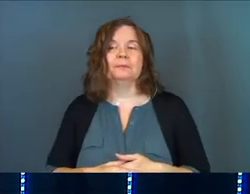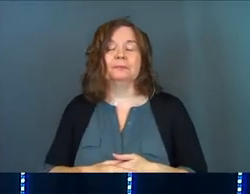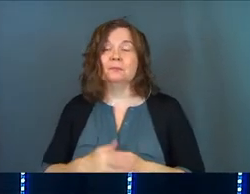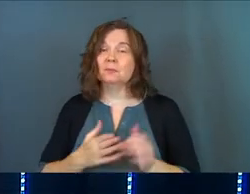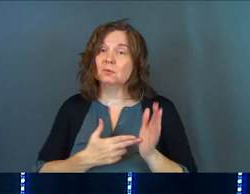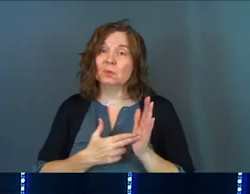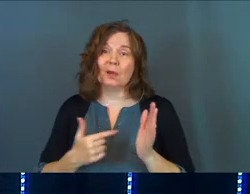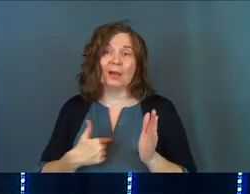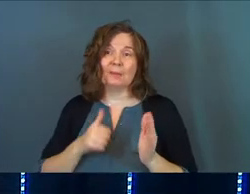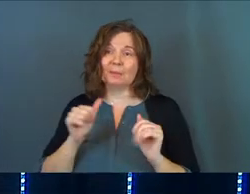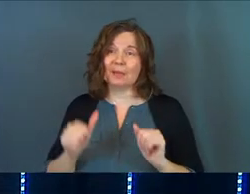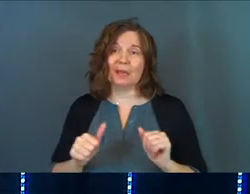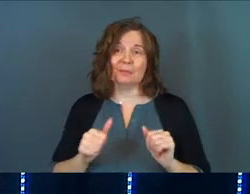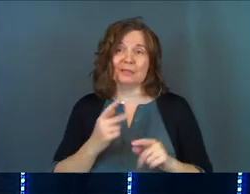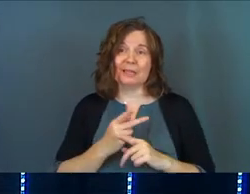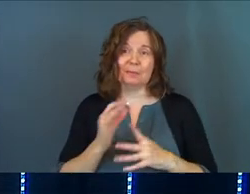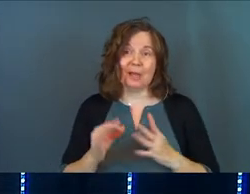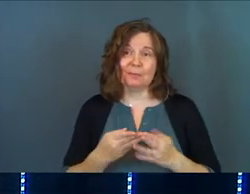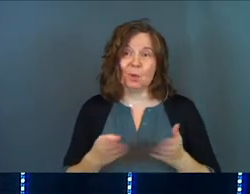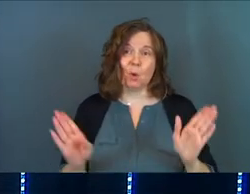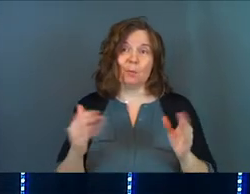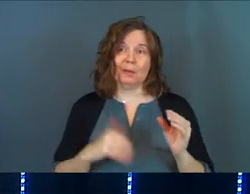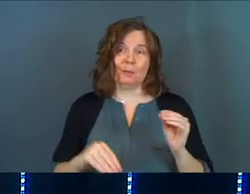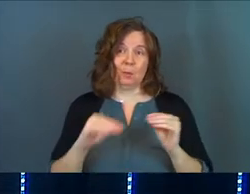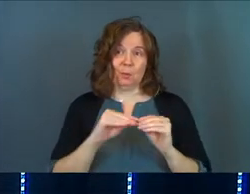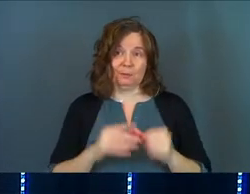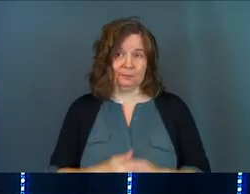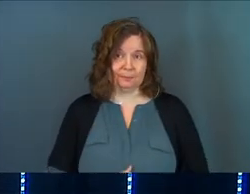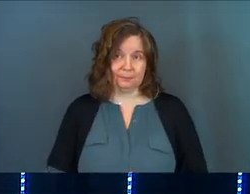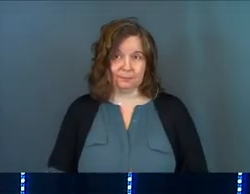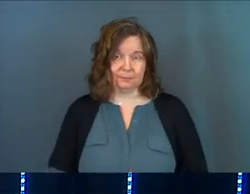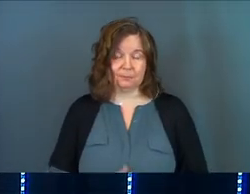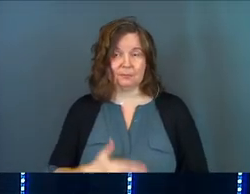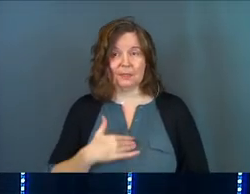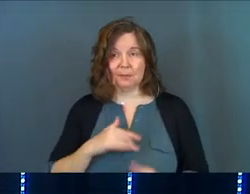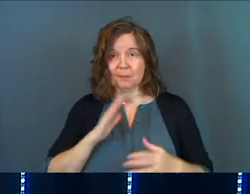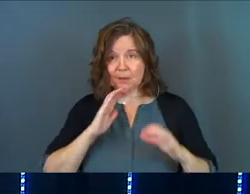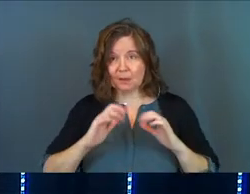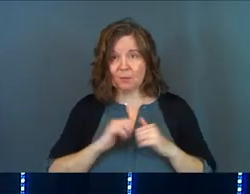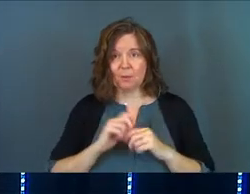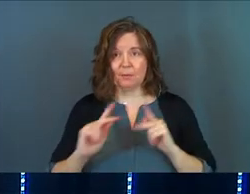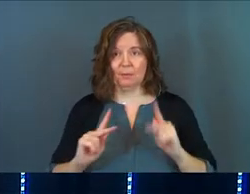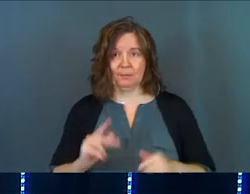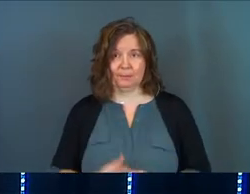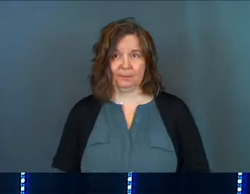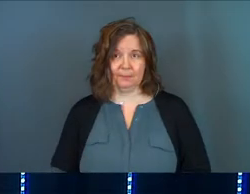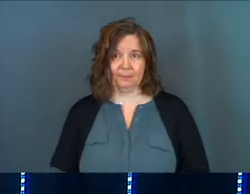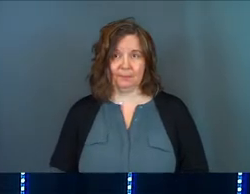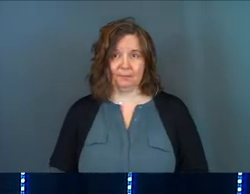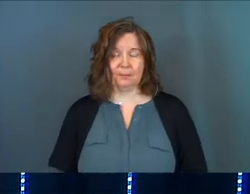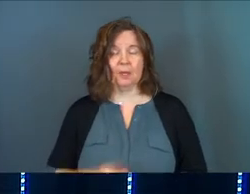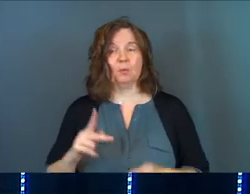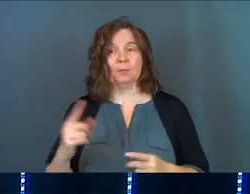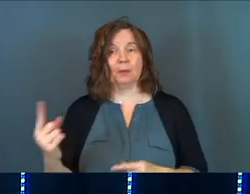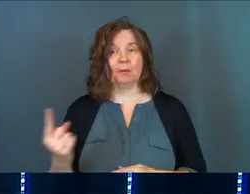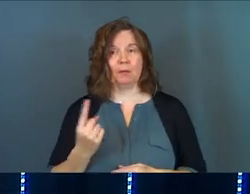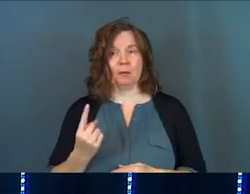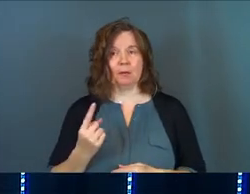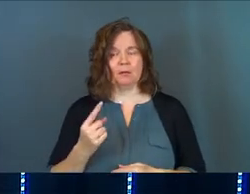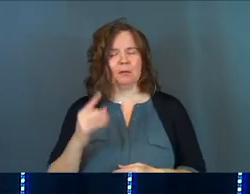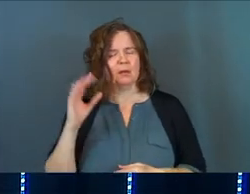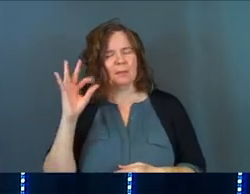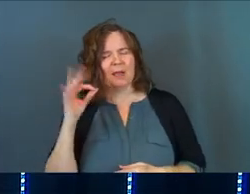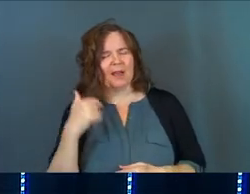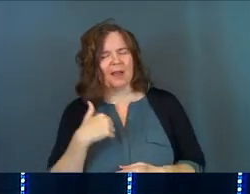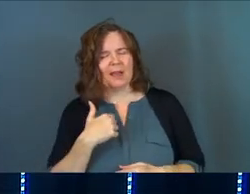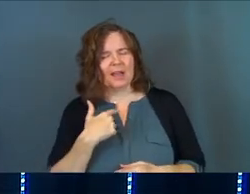And the truth is, I'm not going to be able to keep my options open anymore in my conversations with people. And when folks come to me and they're like,